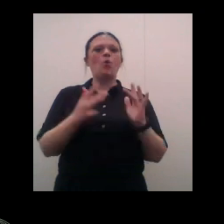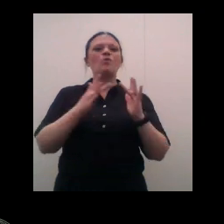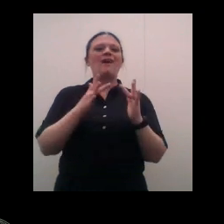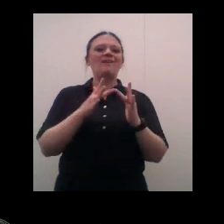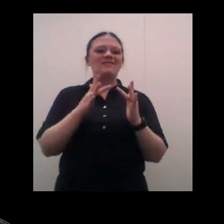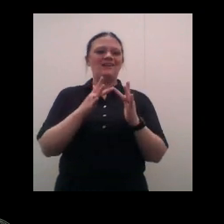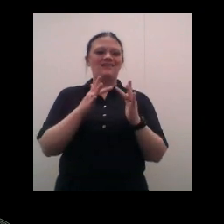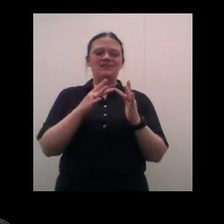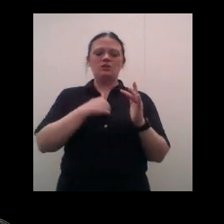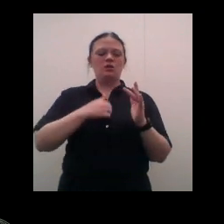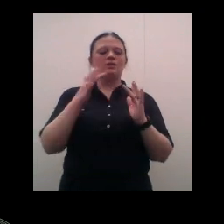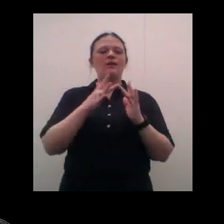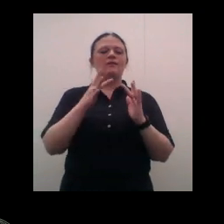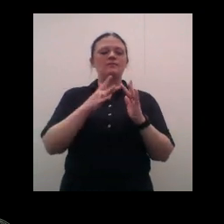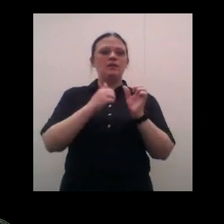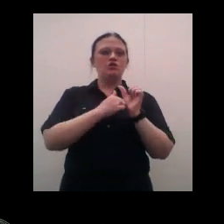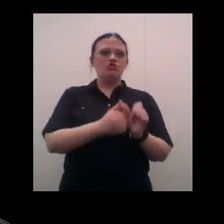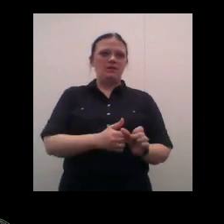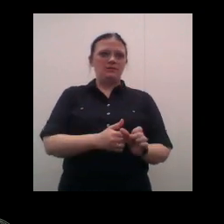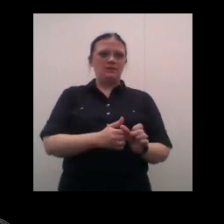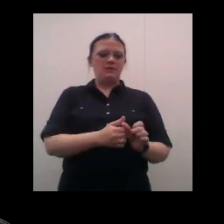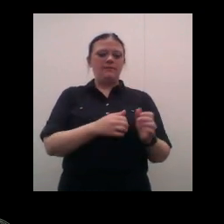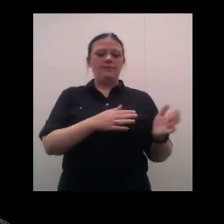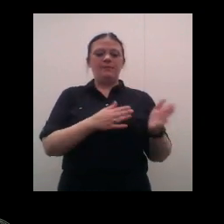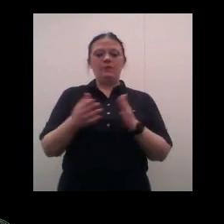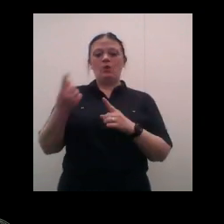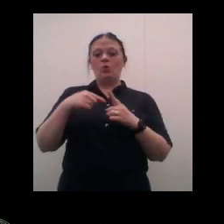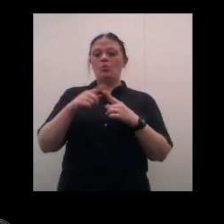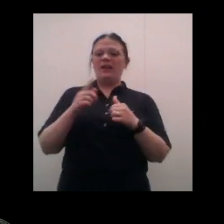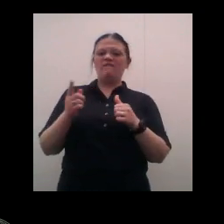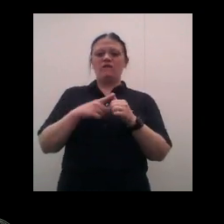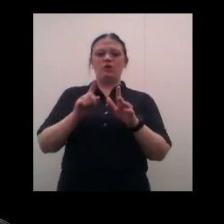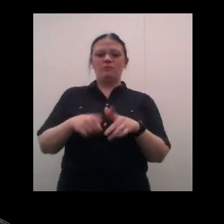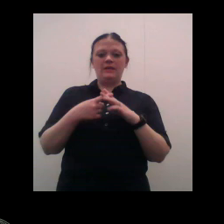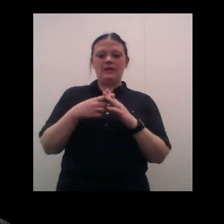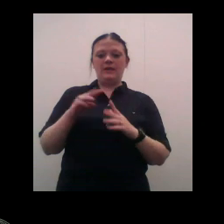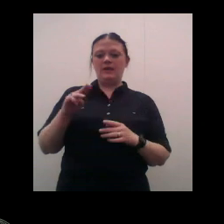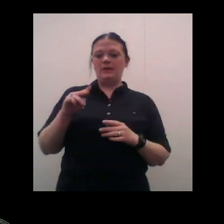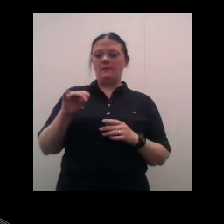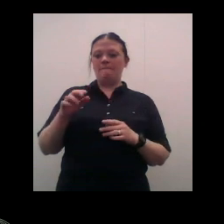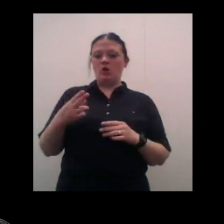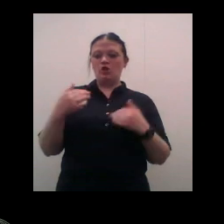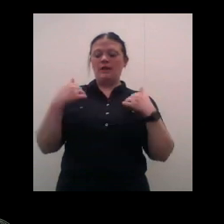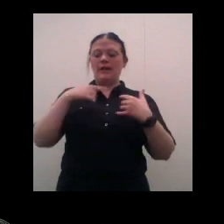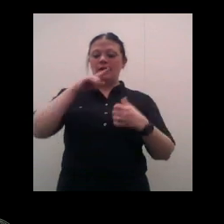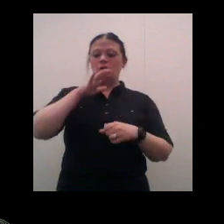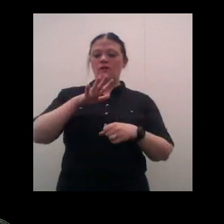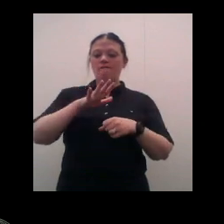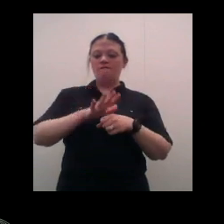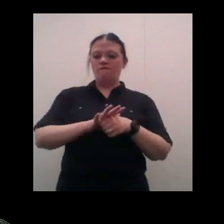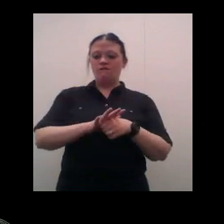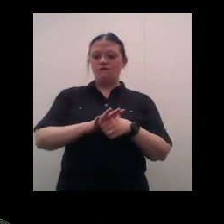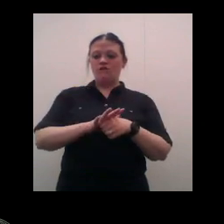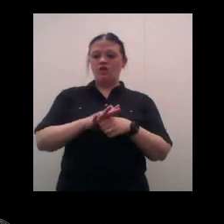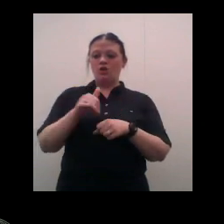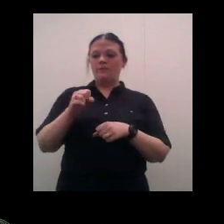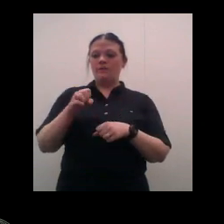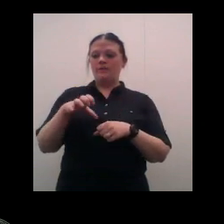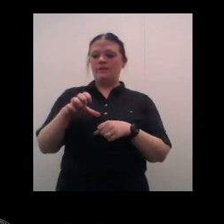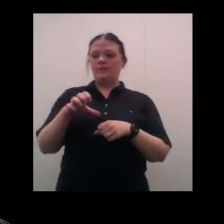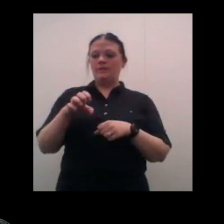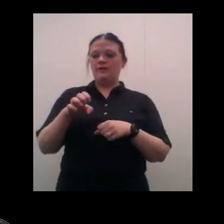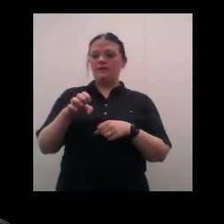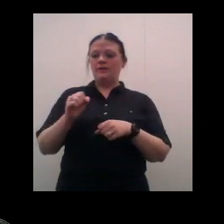the second part of that question is, when the pandemic first began in March, we know that there was a confirmed case of coronavirus of someone who went